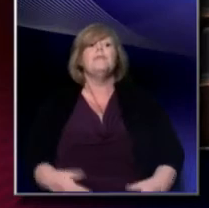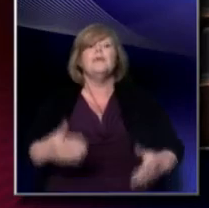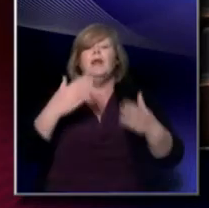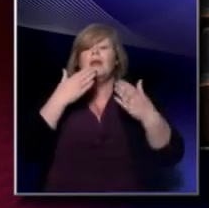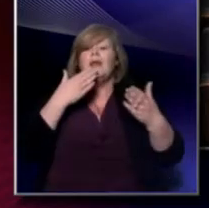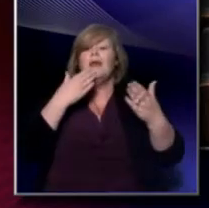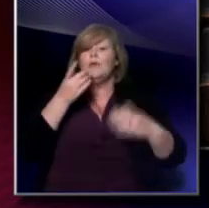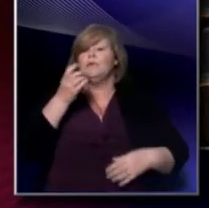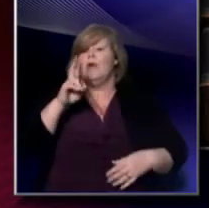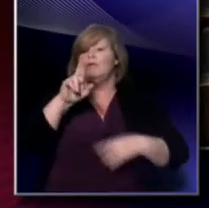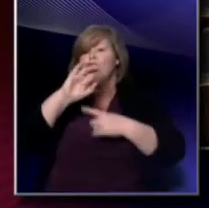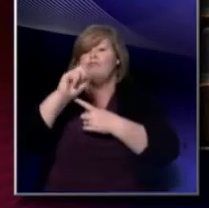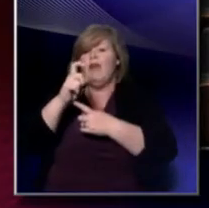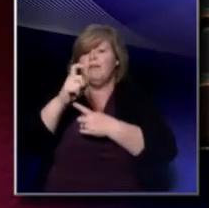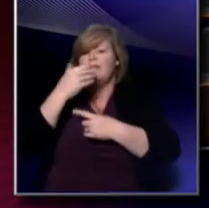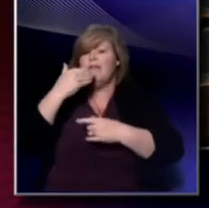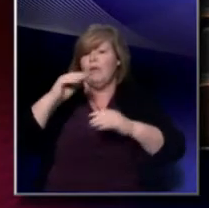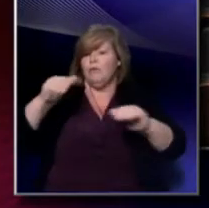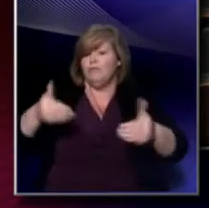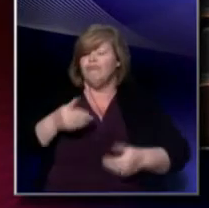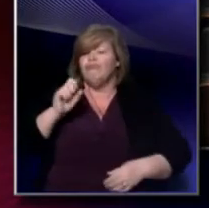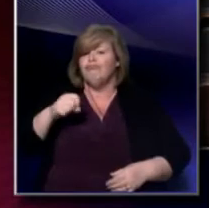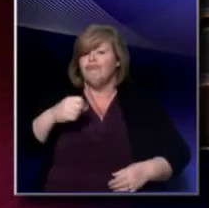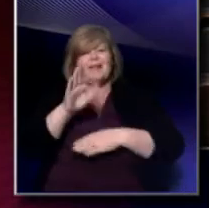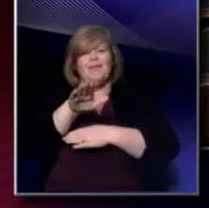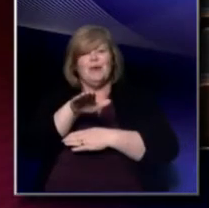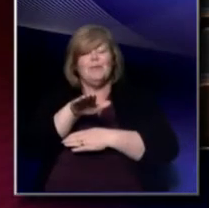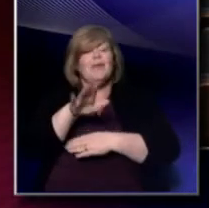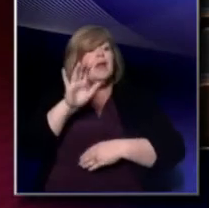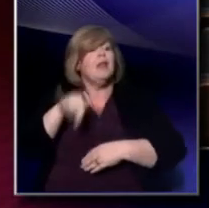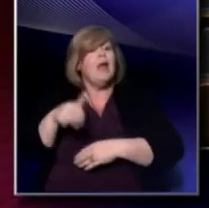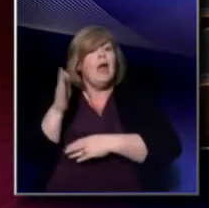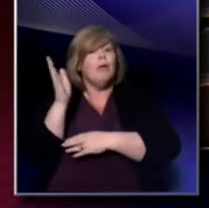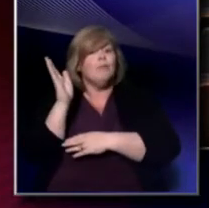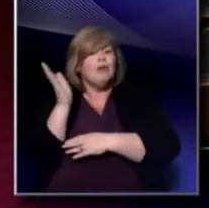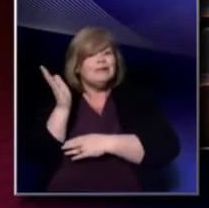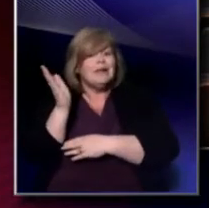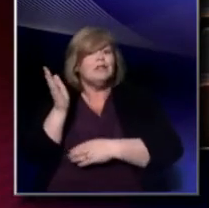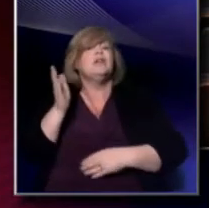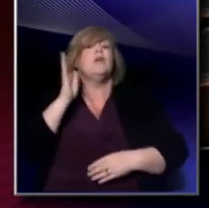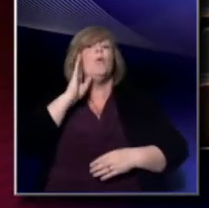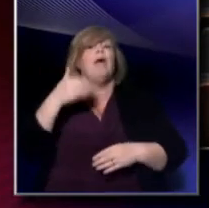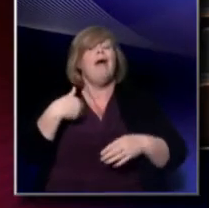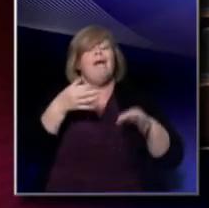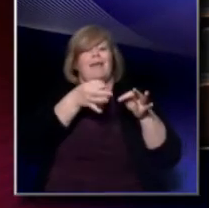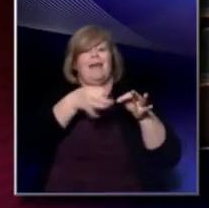Thank you, Dr. Rex, for the introduction. Members of the board attend you via closed captioning today.